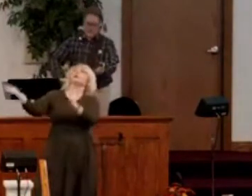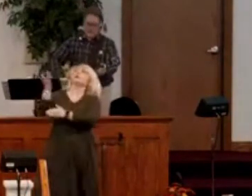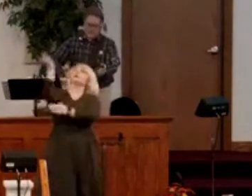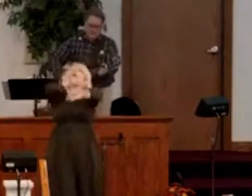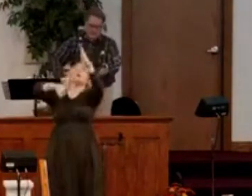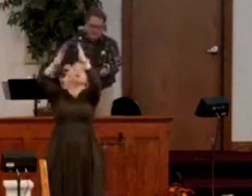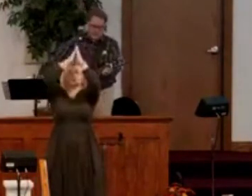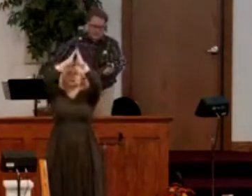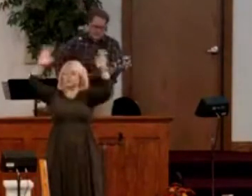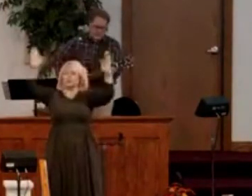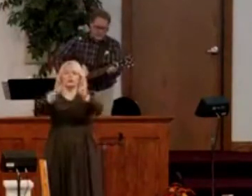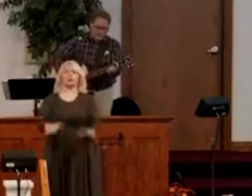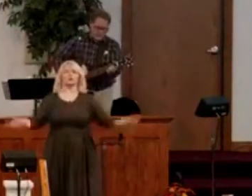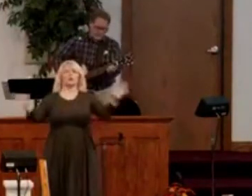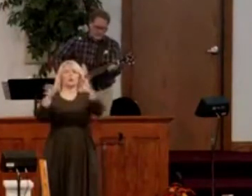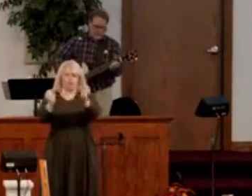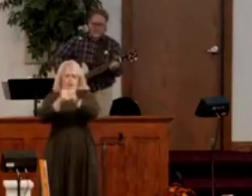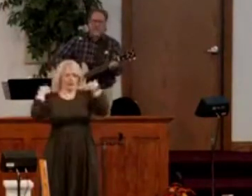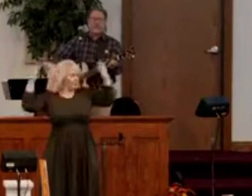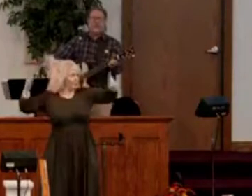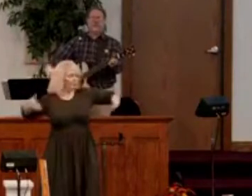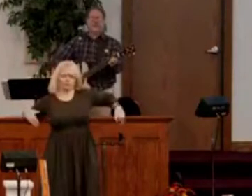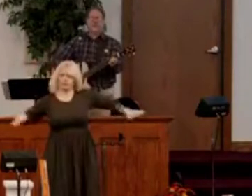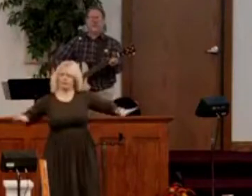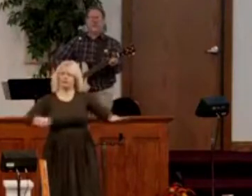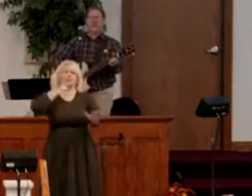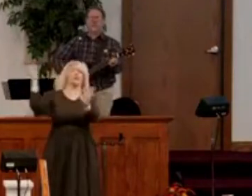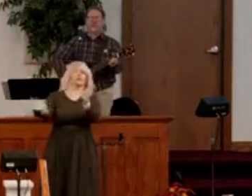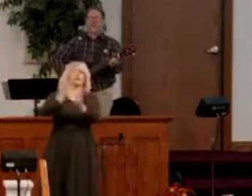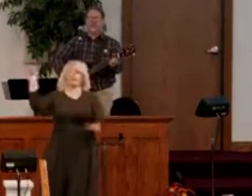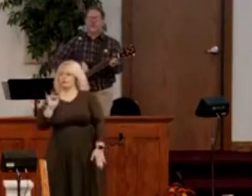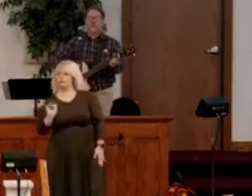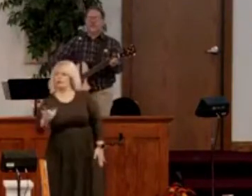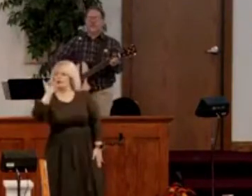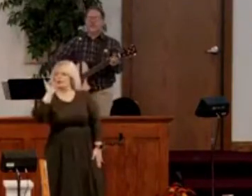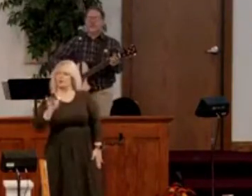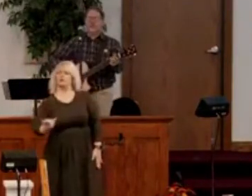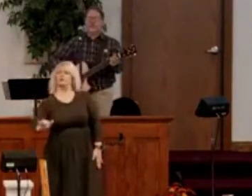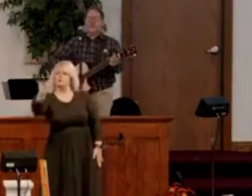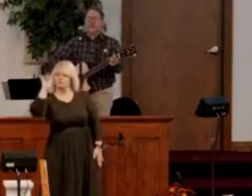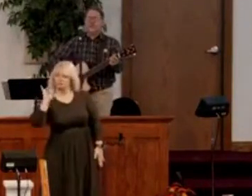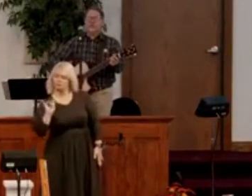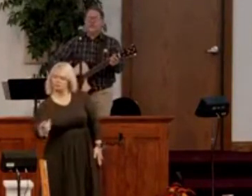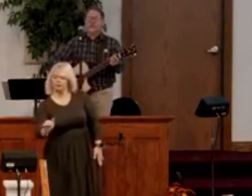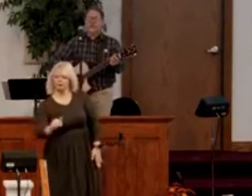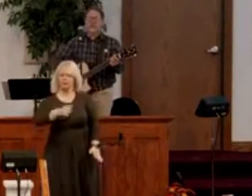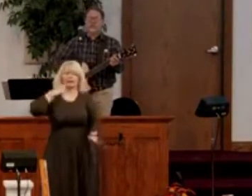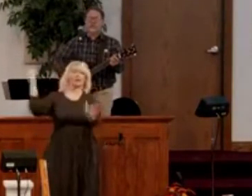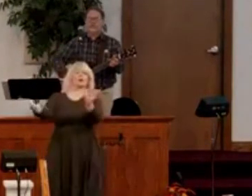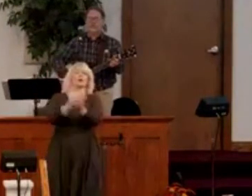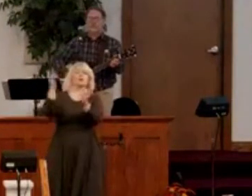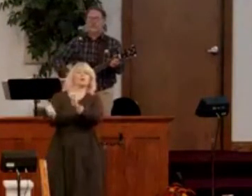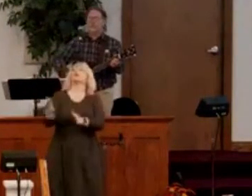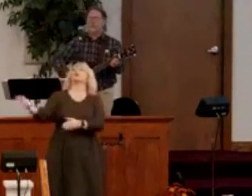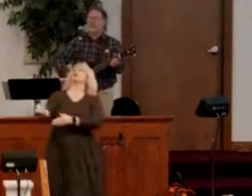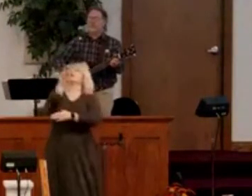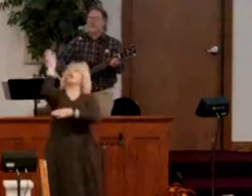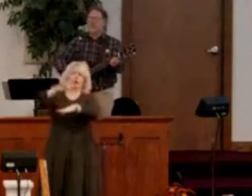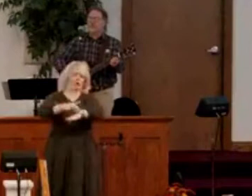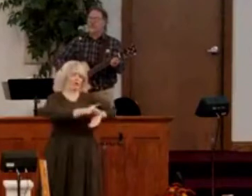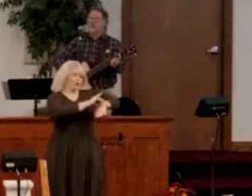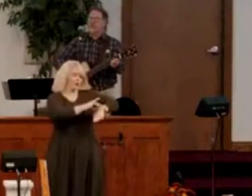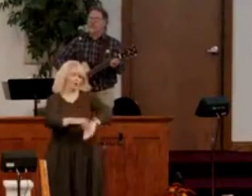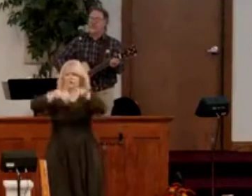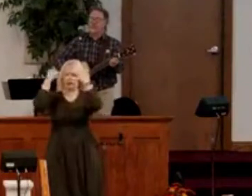Praise you in the heavens, joining with the angels, praising you forever and a day. Praise you on the